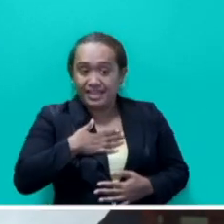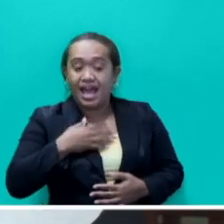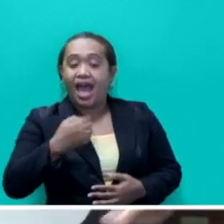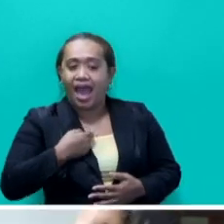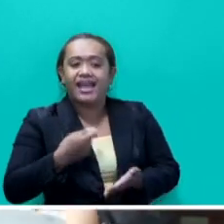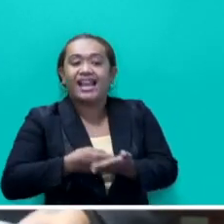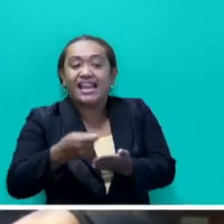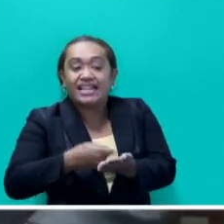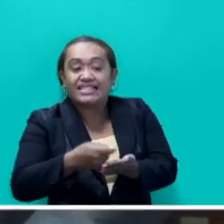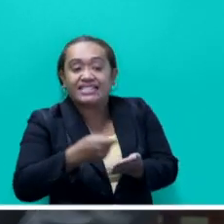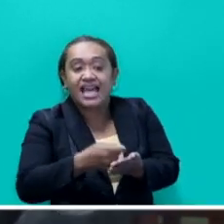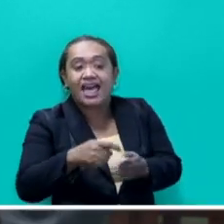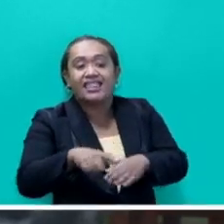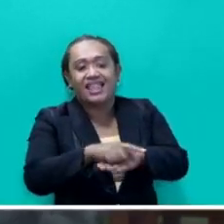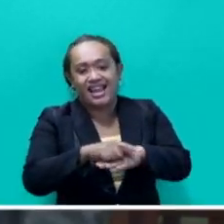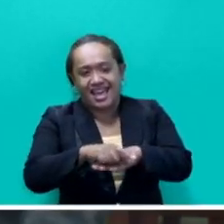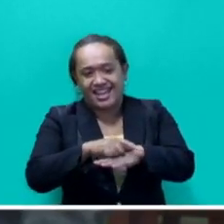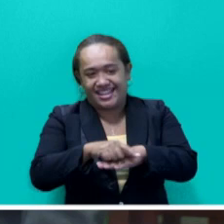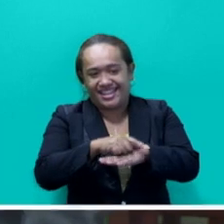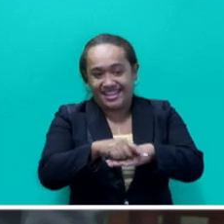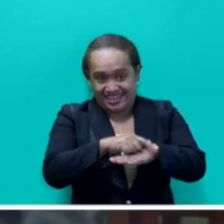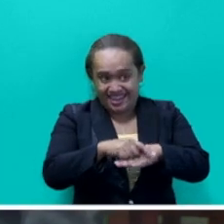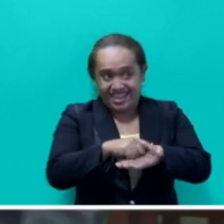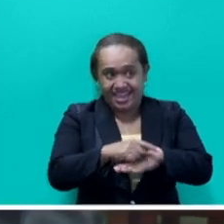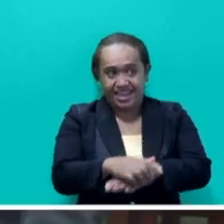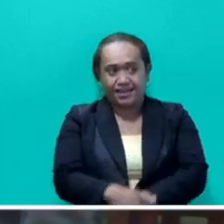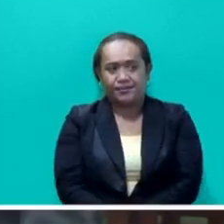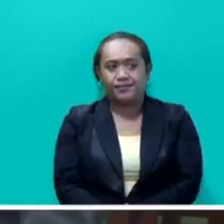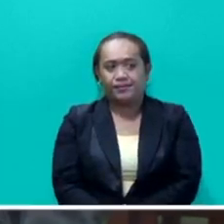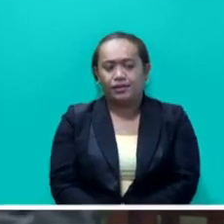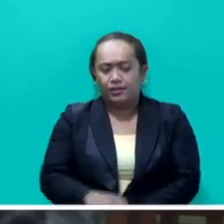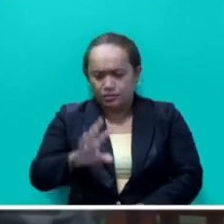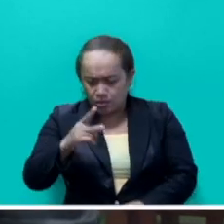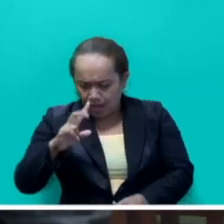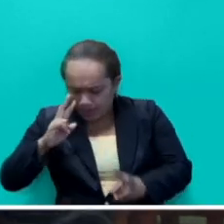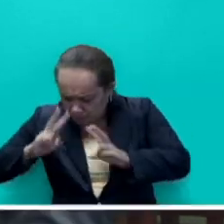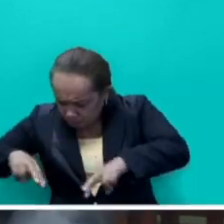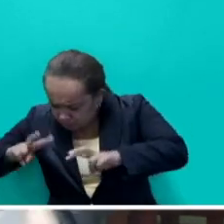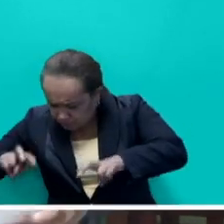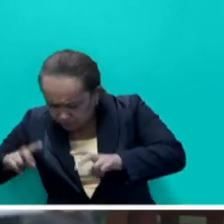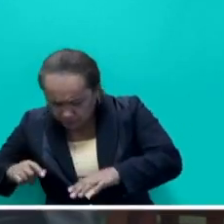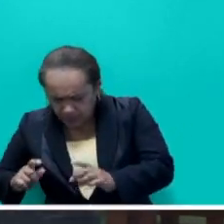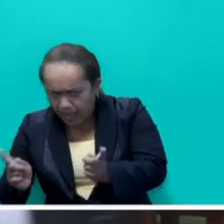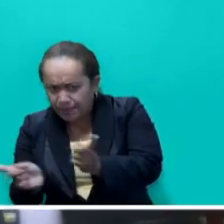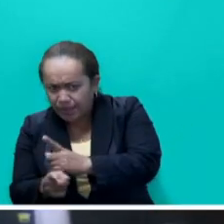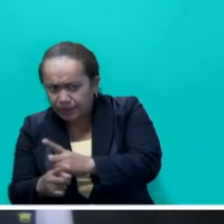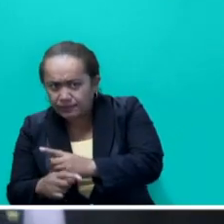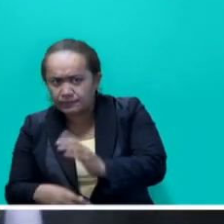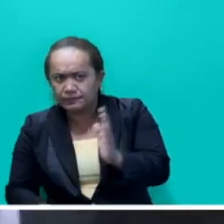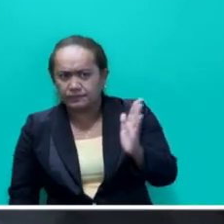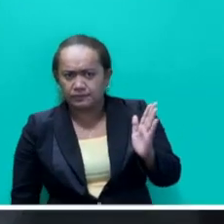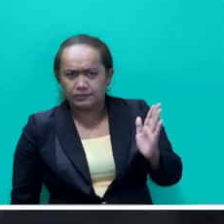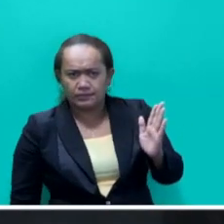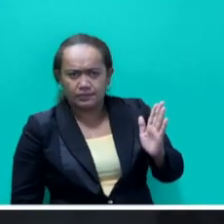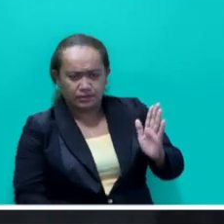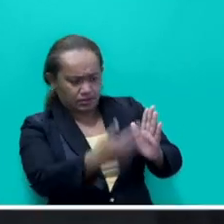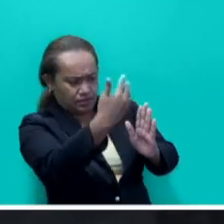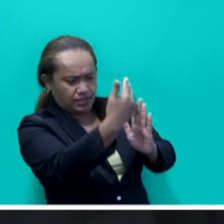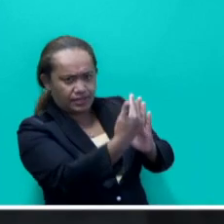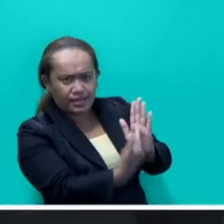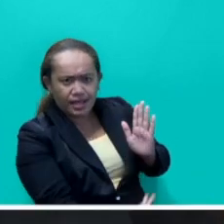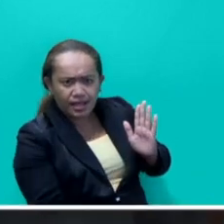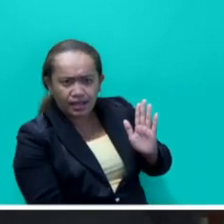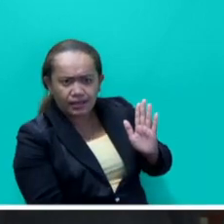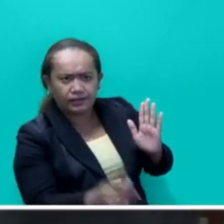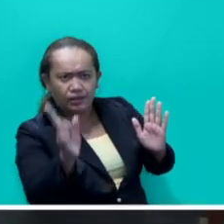And then, I looked at what is the amendment and what's laid out